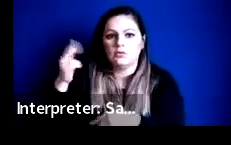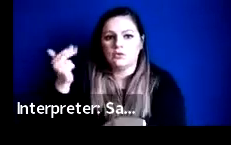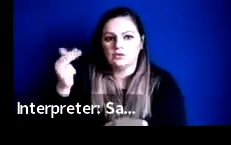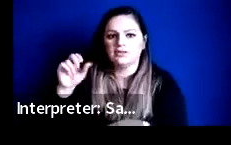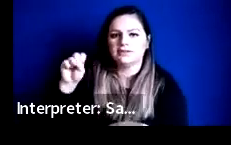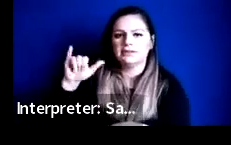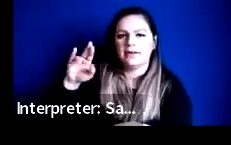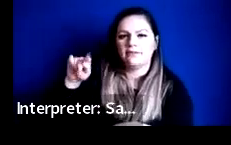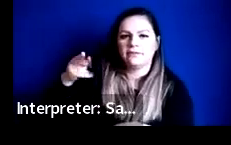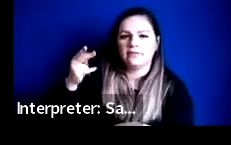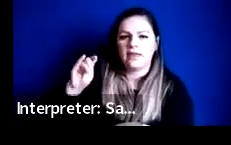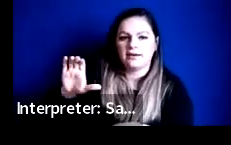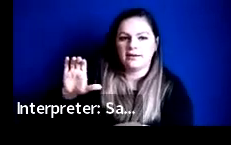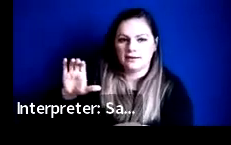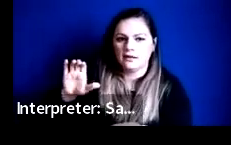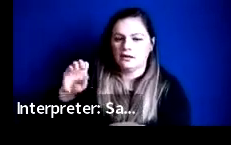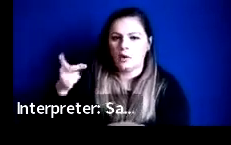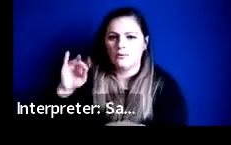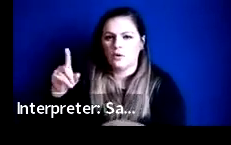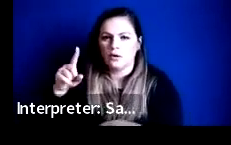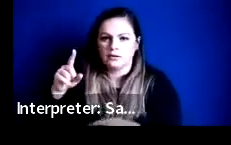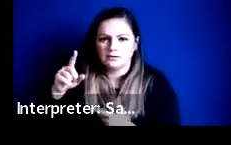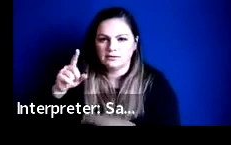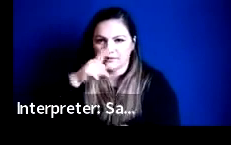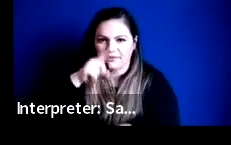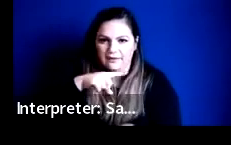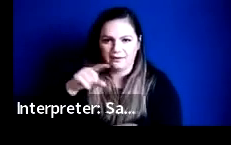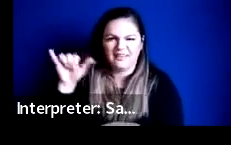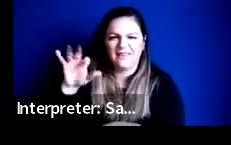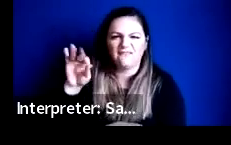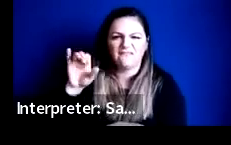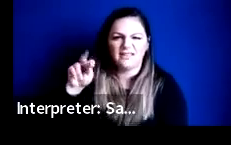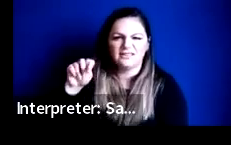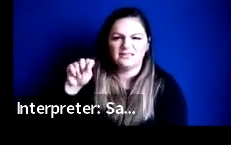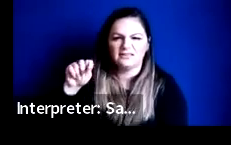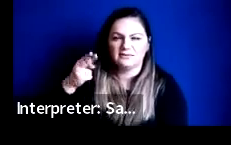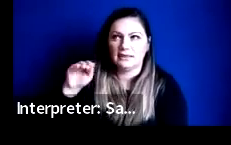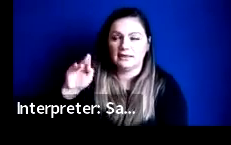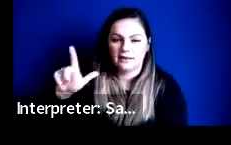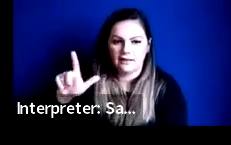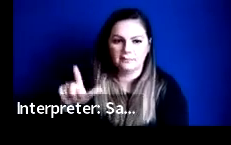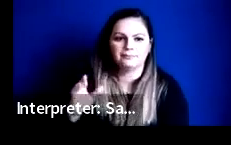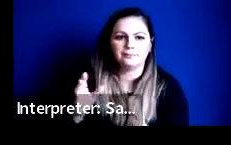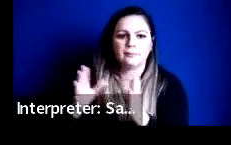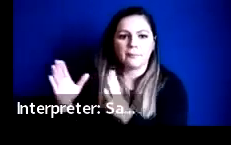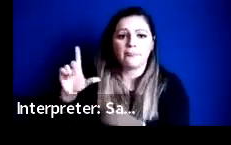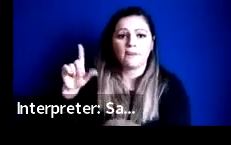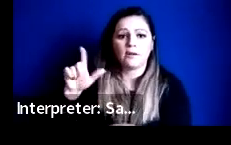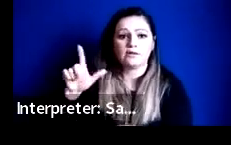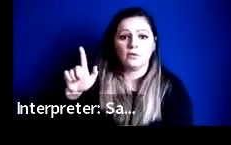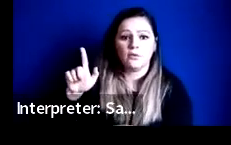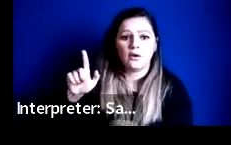fentanyl, et cetera. From 1999 to 2020, more than 564,000